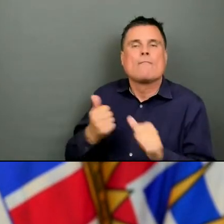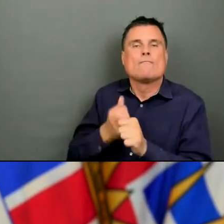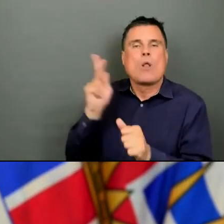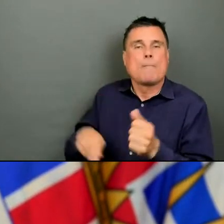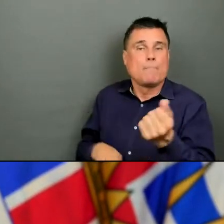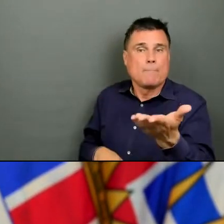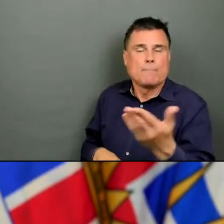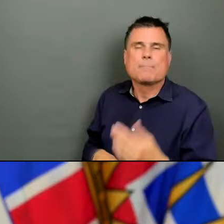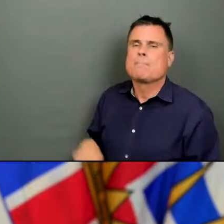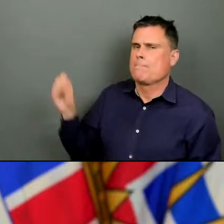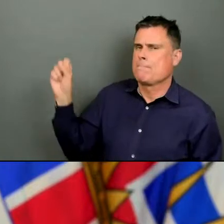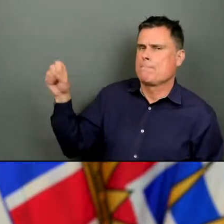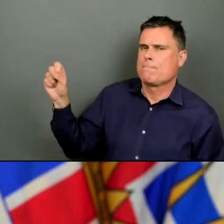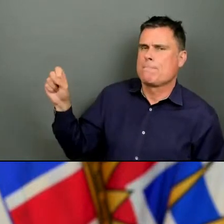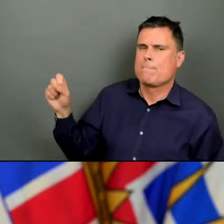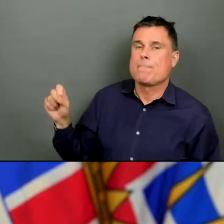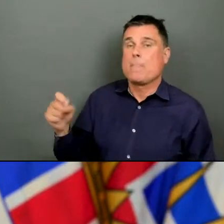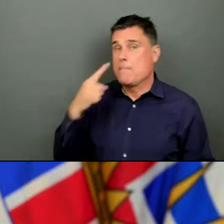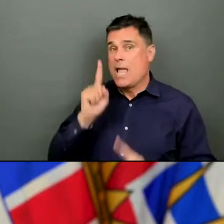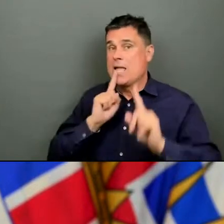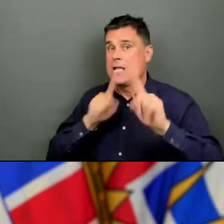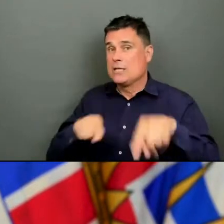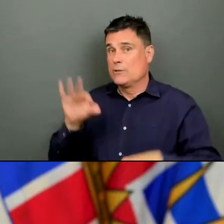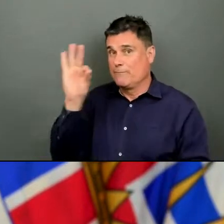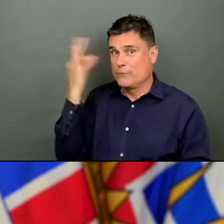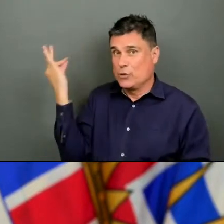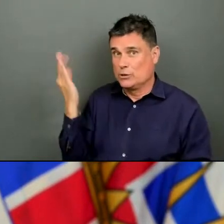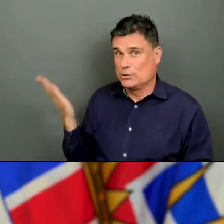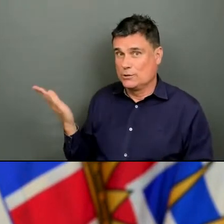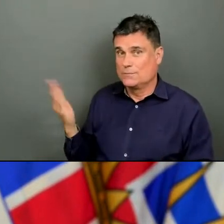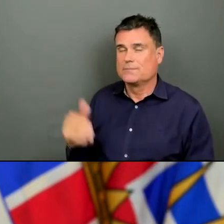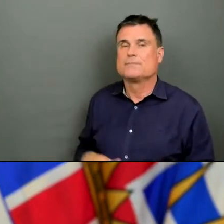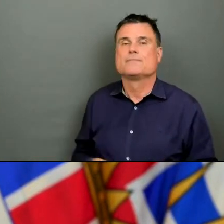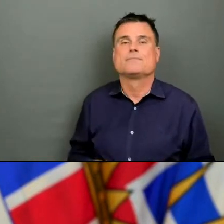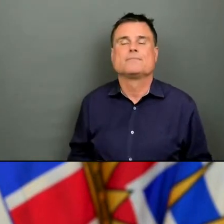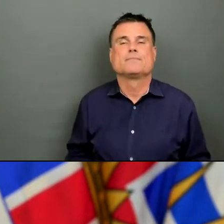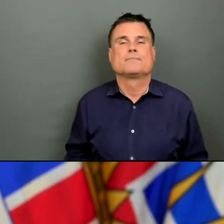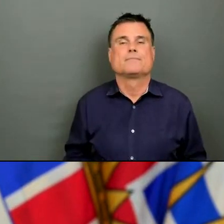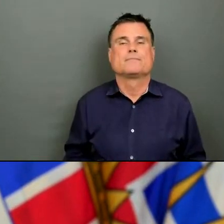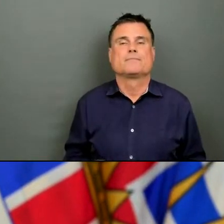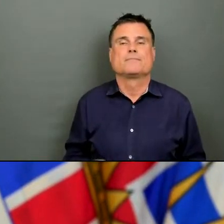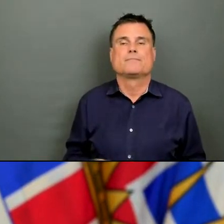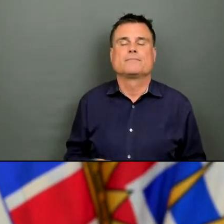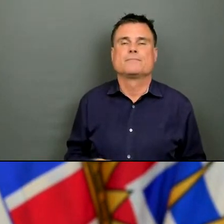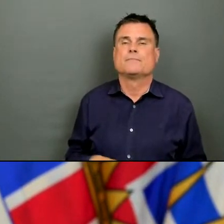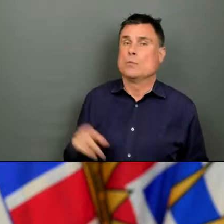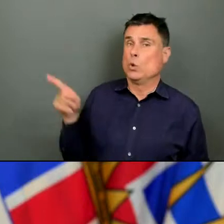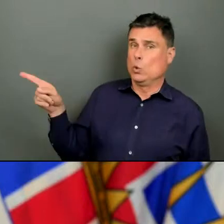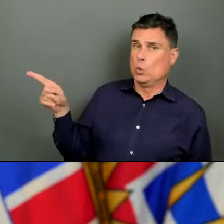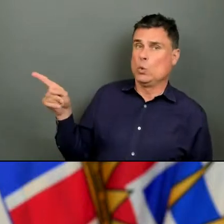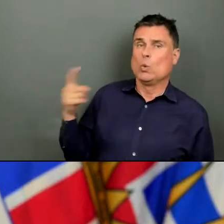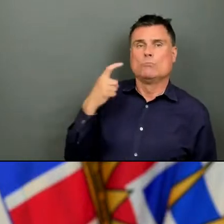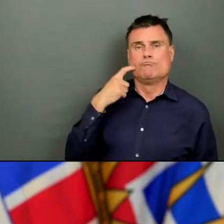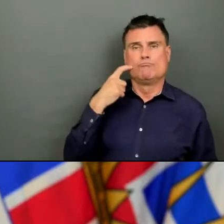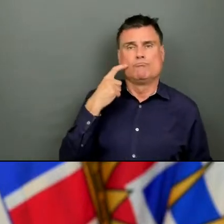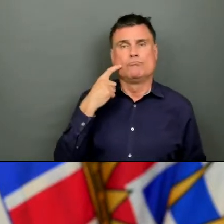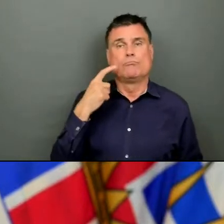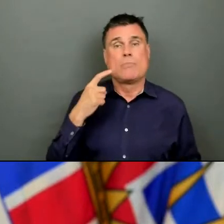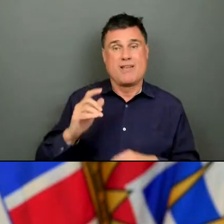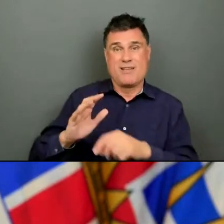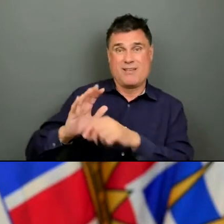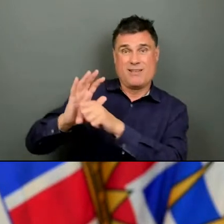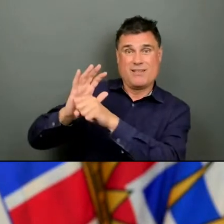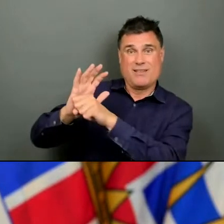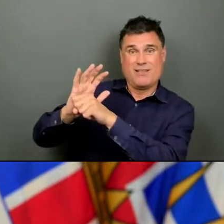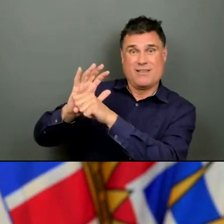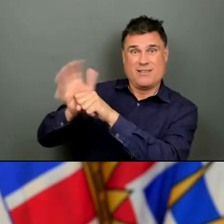Yes, please. And if we could get an answer in French from my colleagues from Minister Dix, thanks. You mentioned we'll be transitioning from pandemic mode to